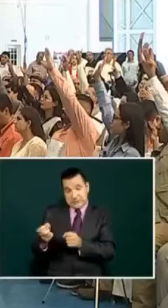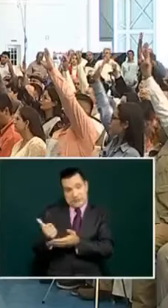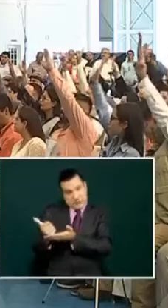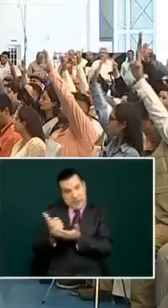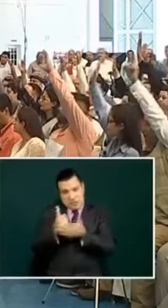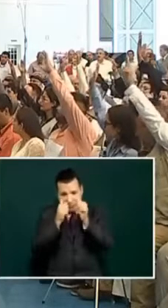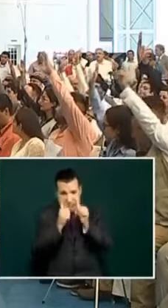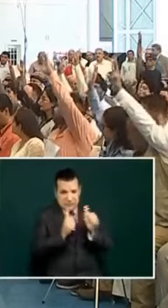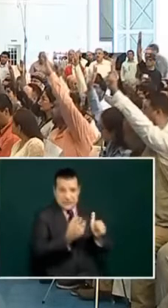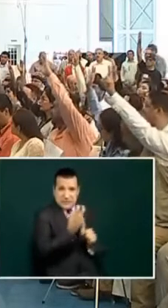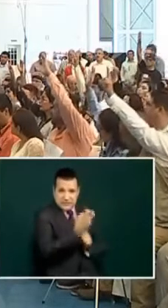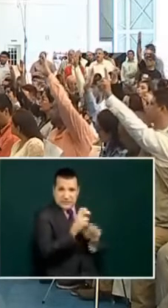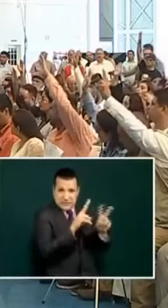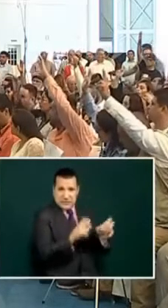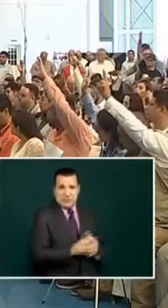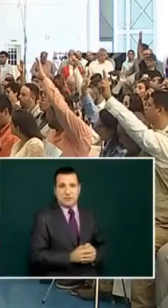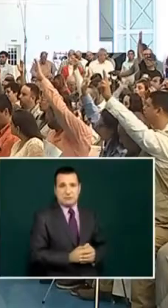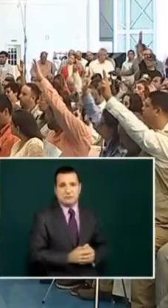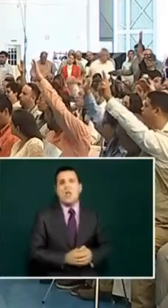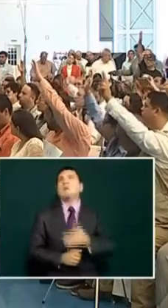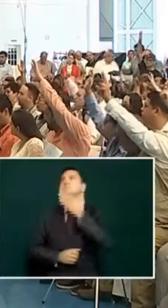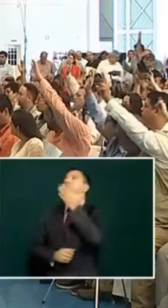matter specifically